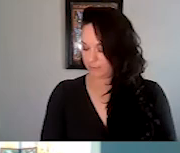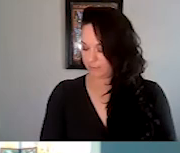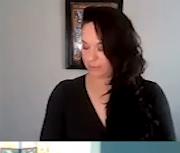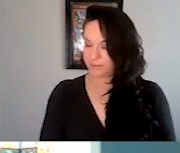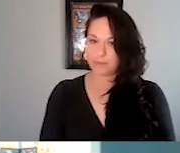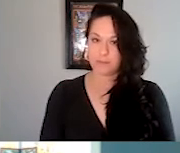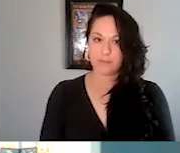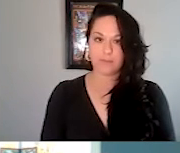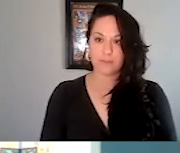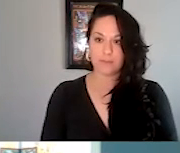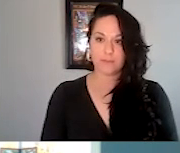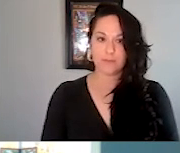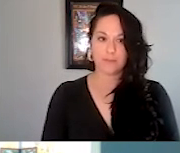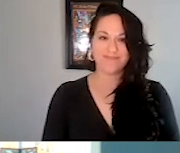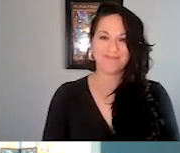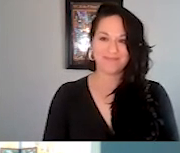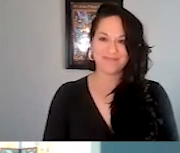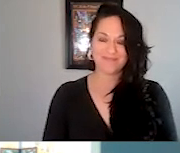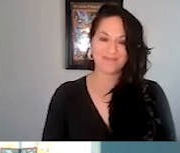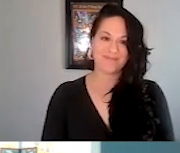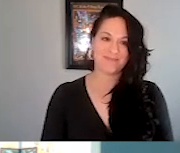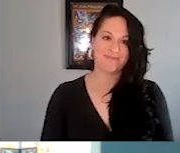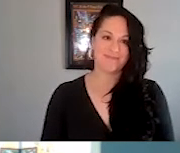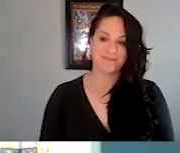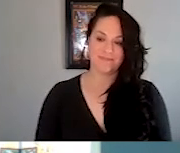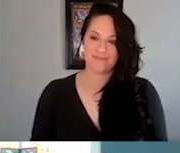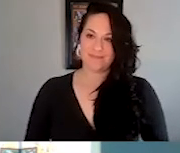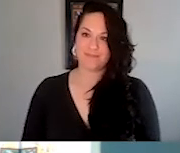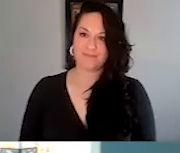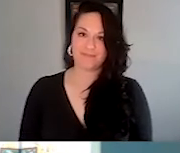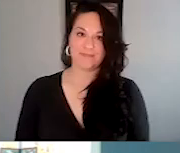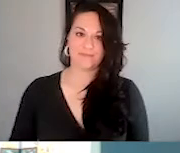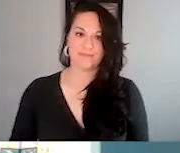So how did the states do this? Some state legislatures